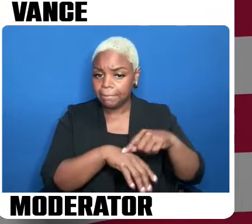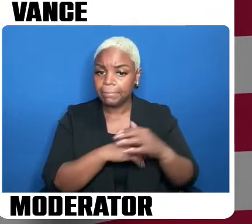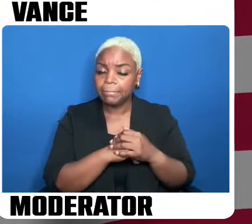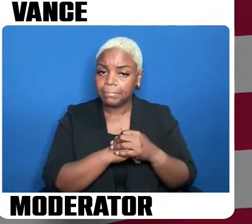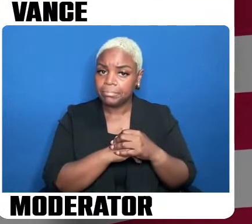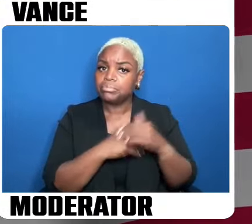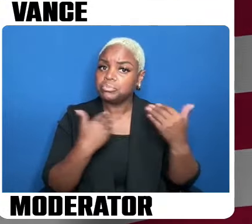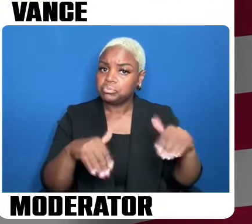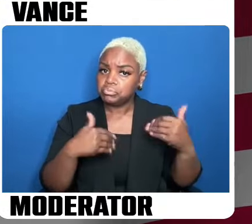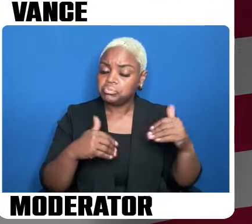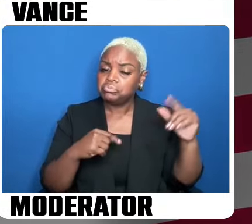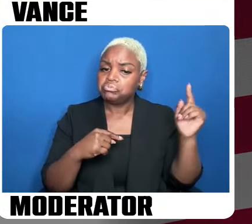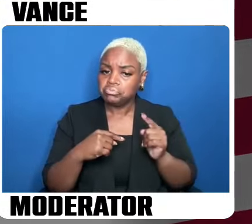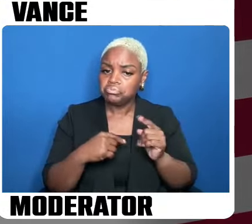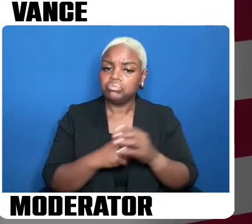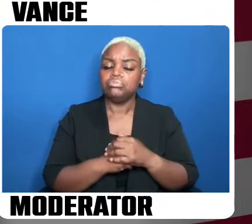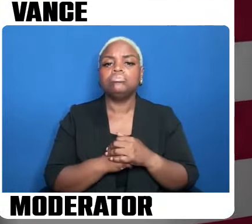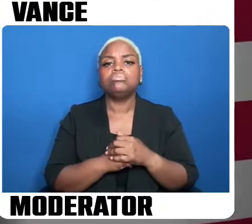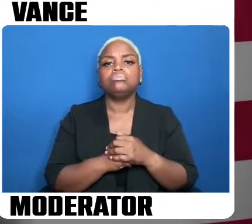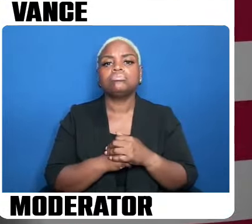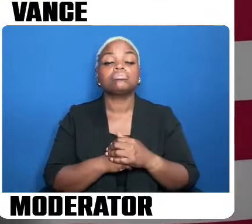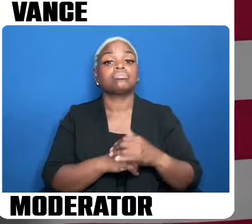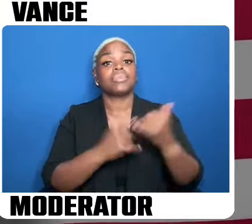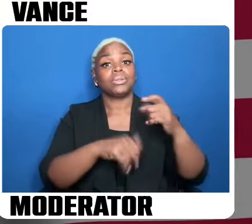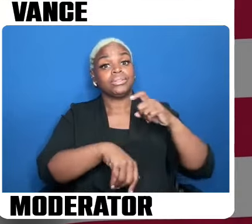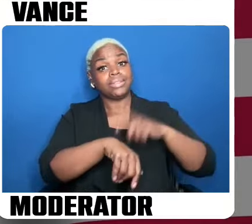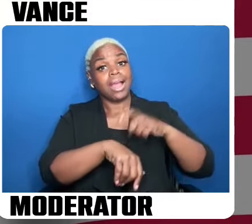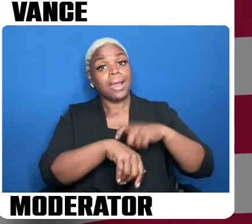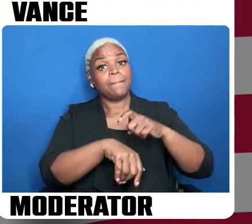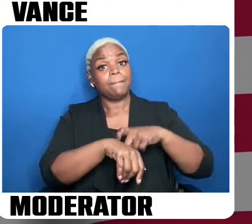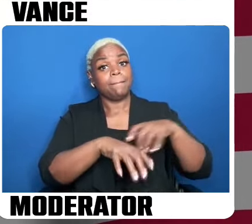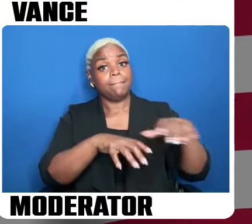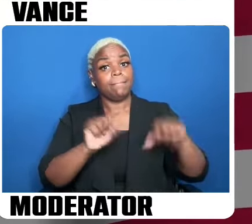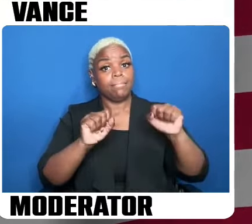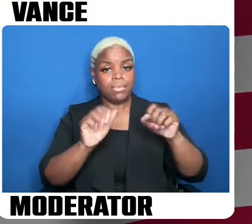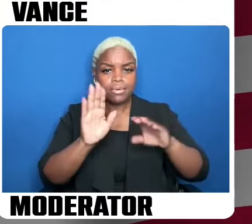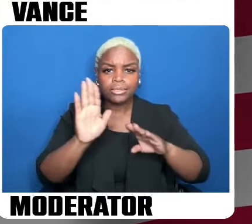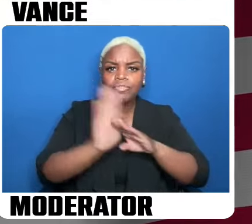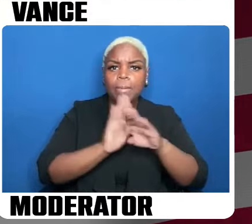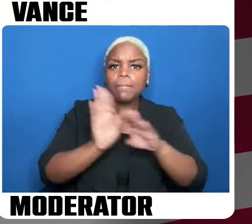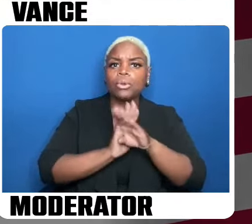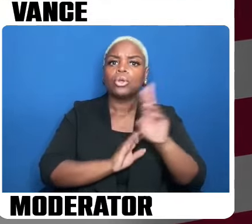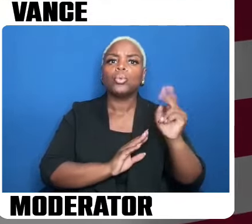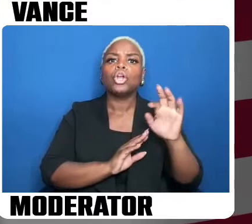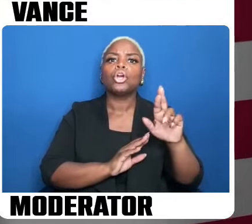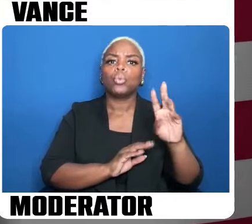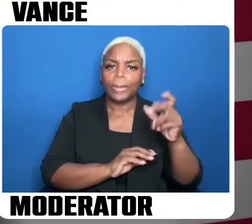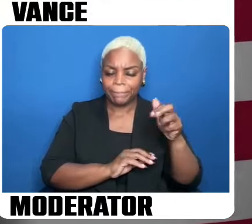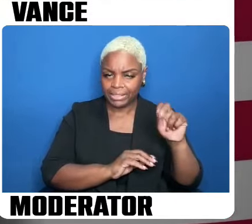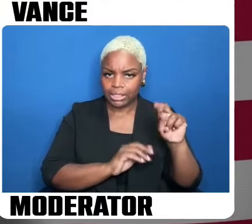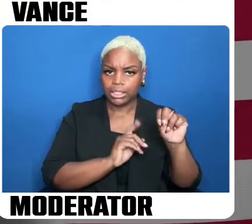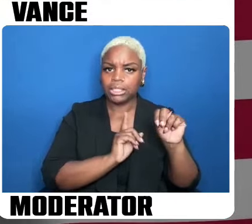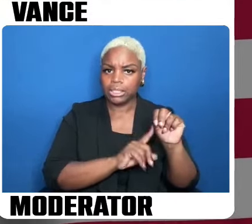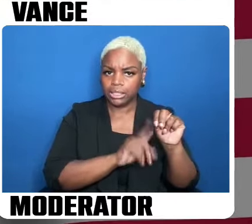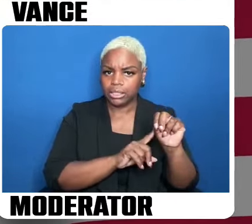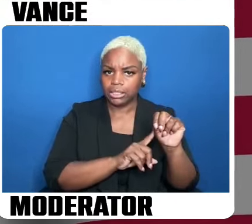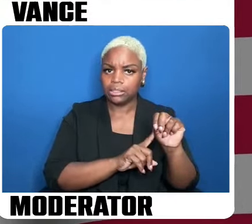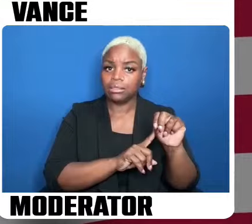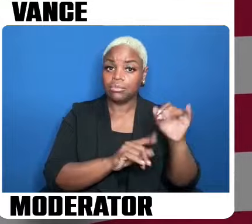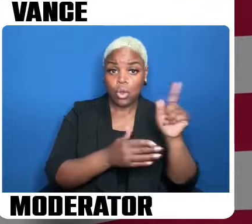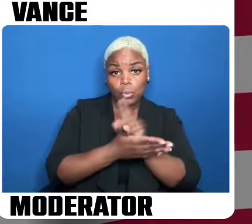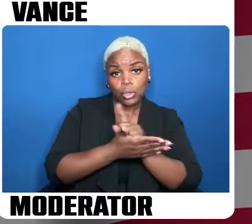the Situation Room, would you support or oppose a preemptive strike by Israel on Iran? You have 2 minutes.